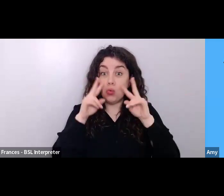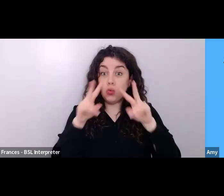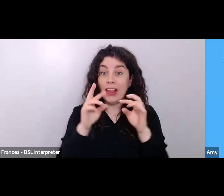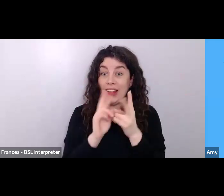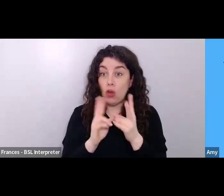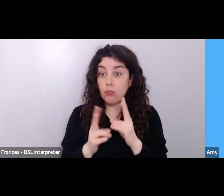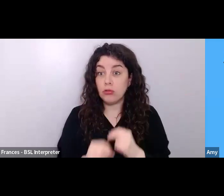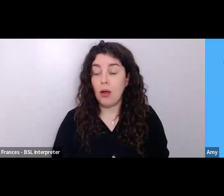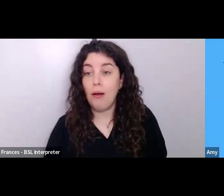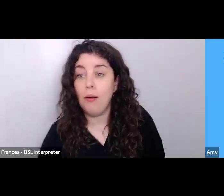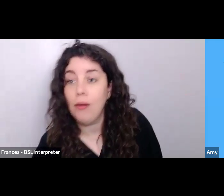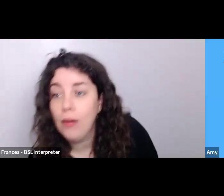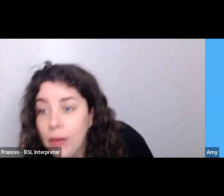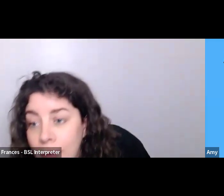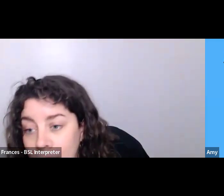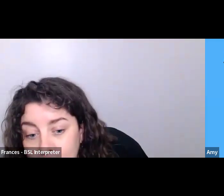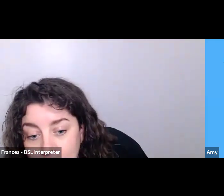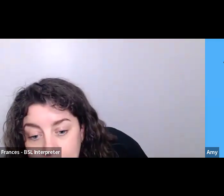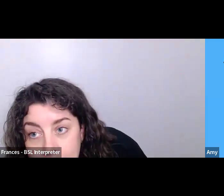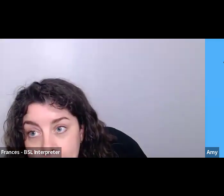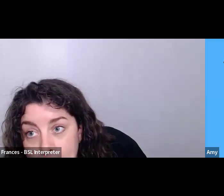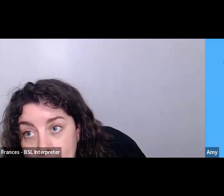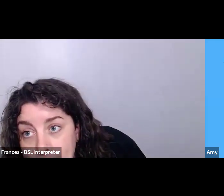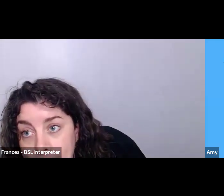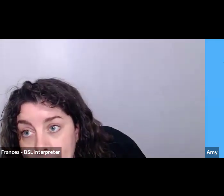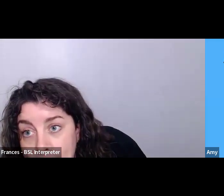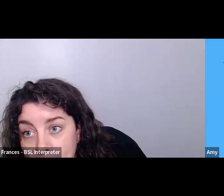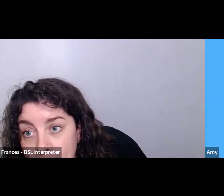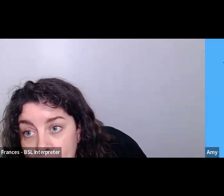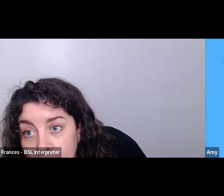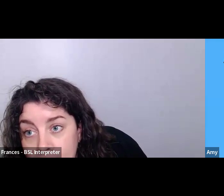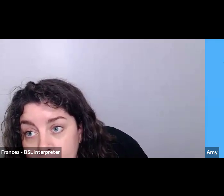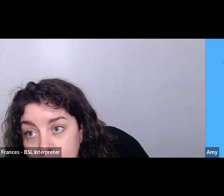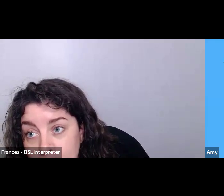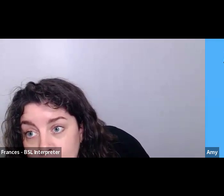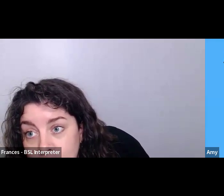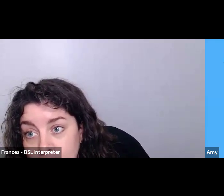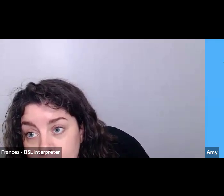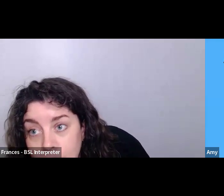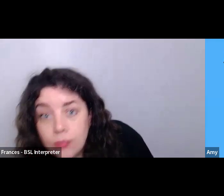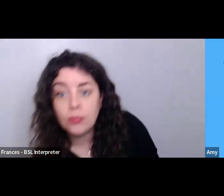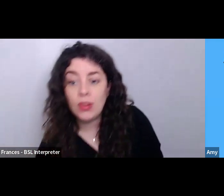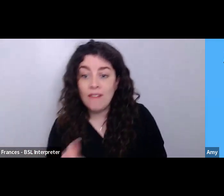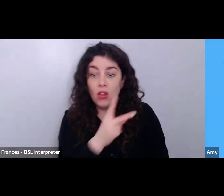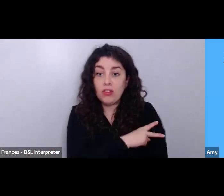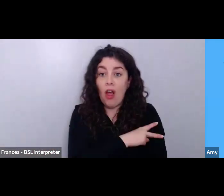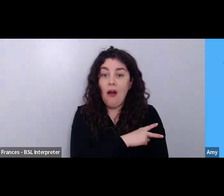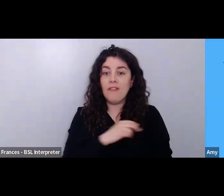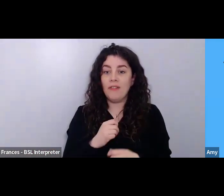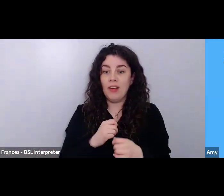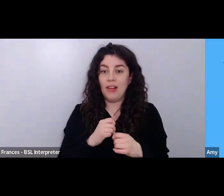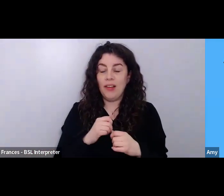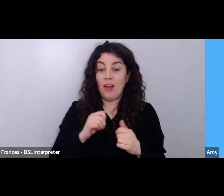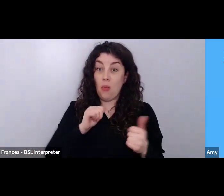BSL interpreter. When you say the view options, do you mean for the attendees need to change? For the attendees, exactly. Yeah, they would